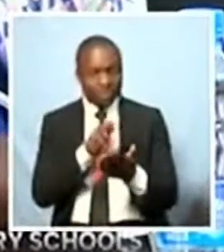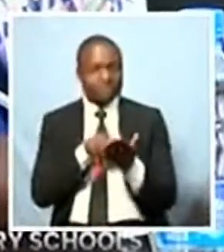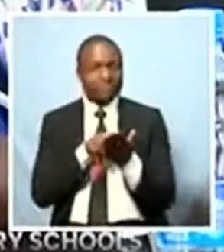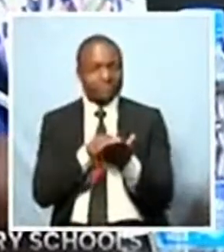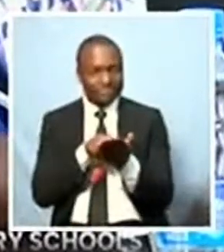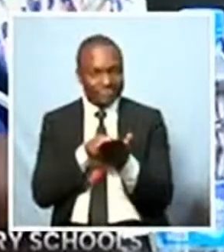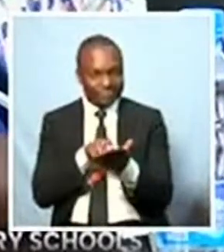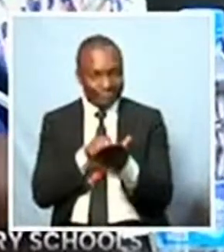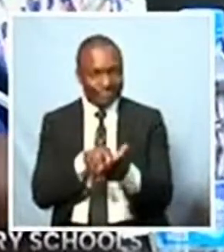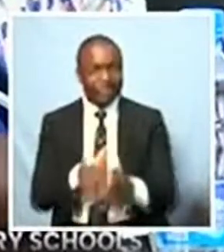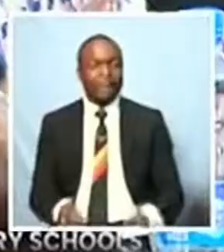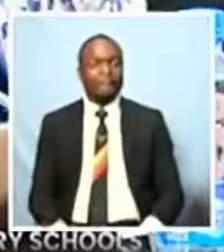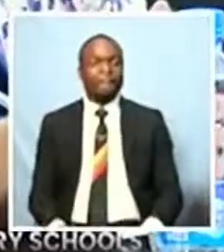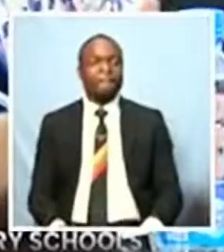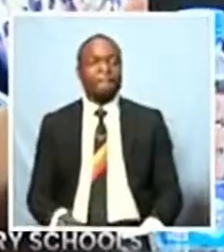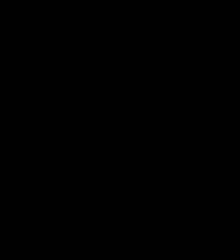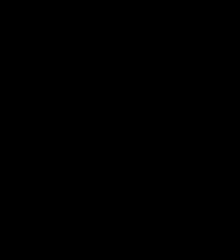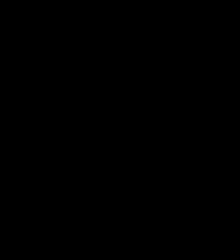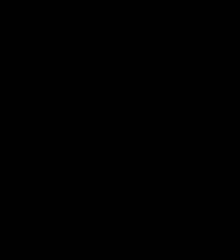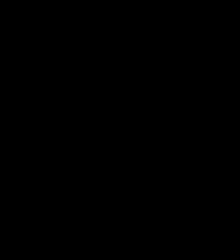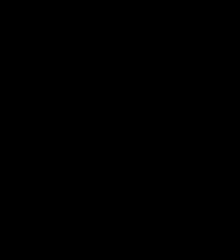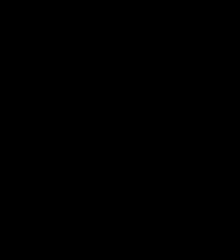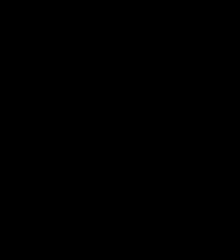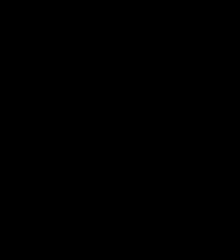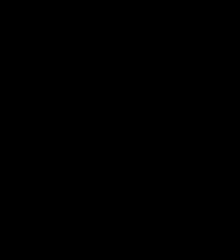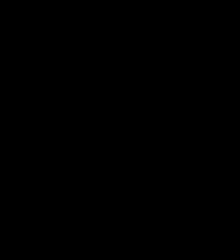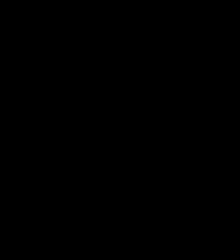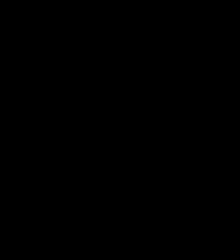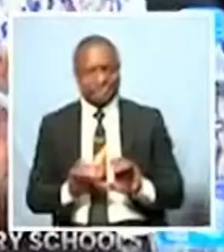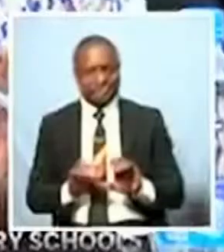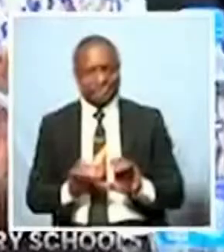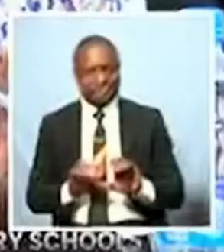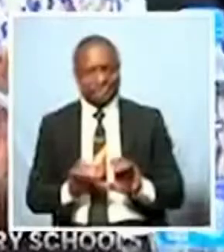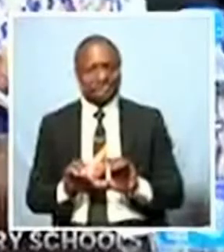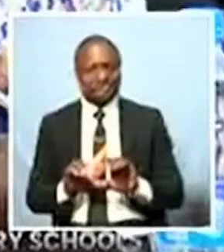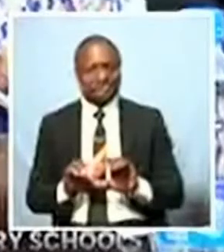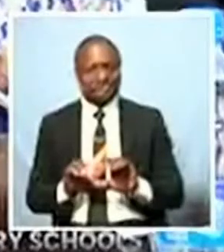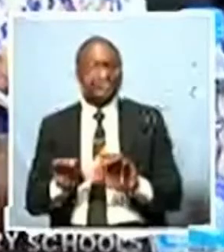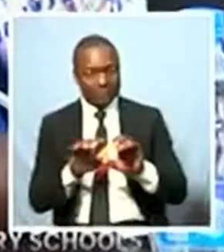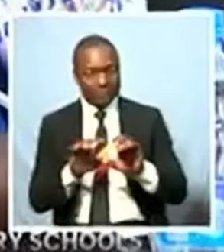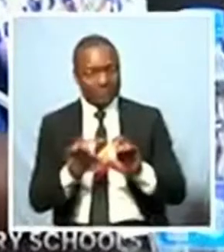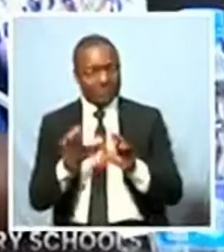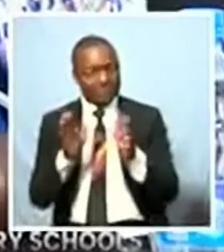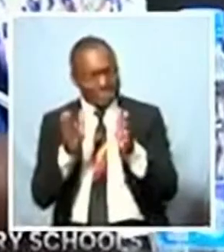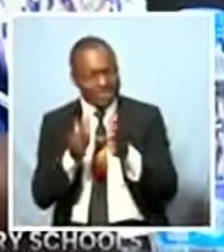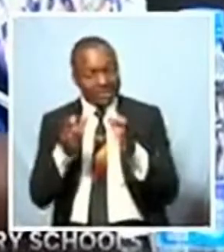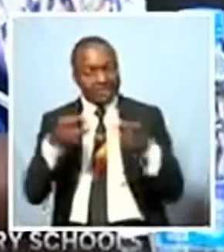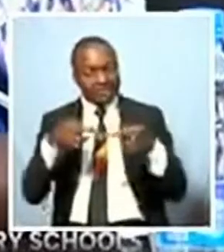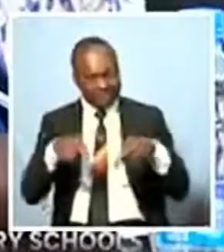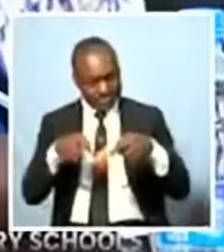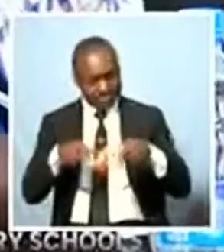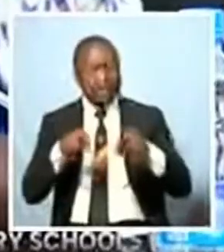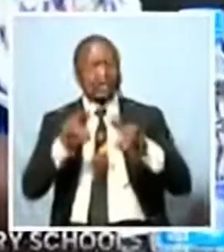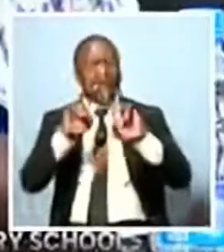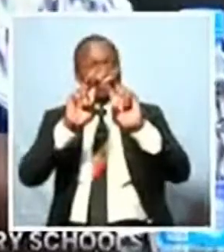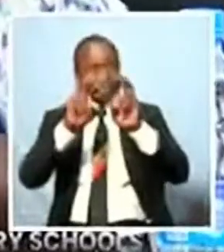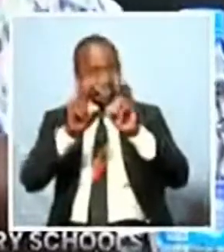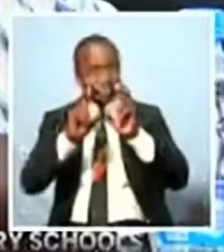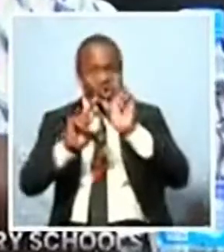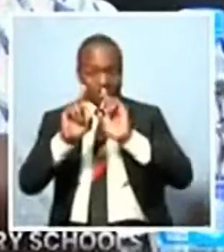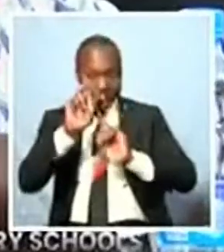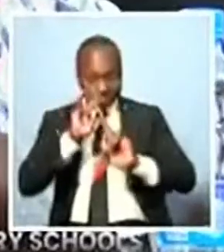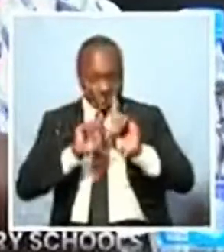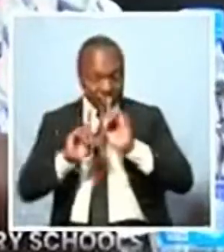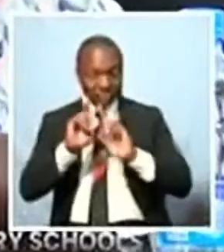recommendations. You have done a research, and I've research on the subject that we are